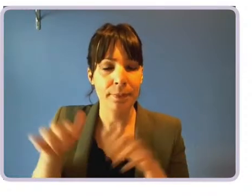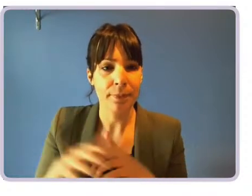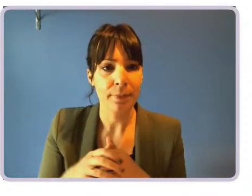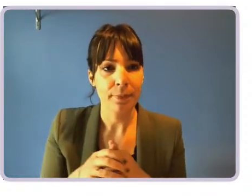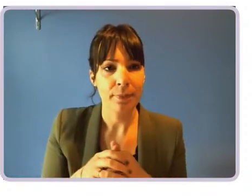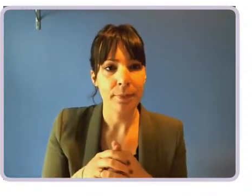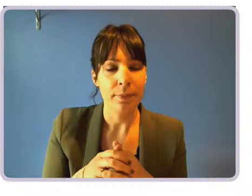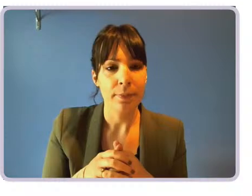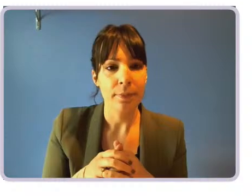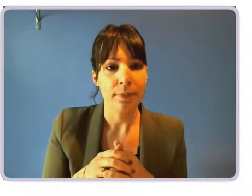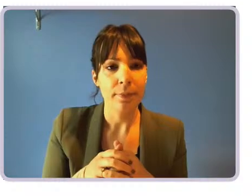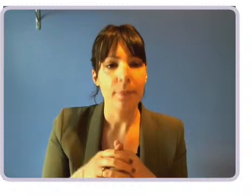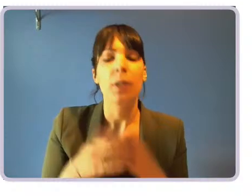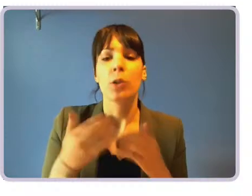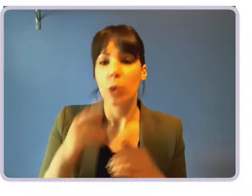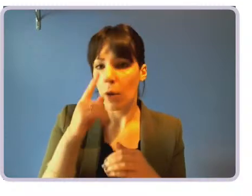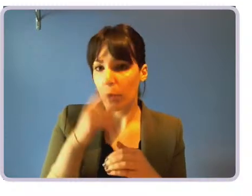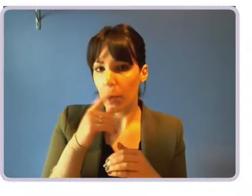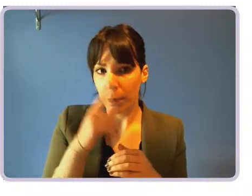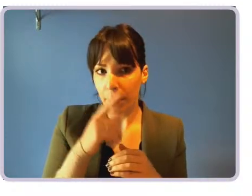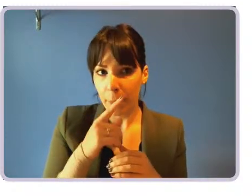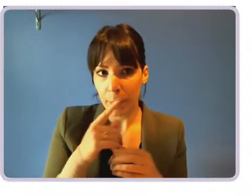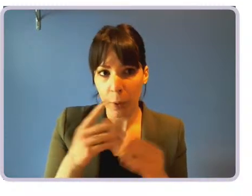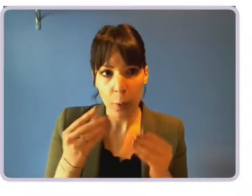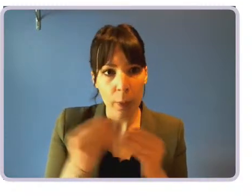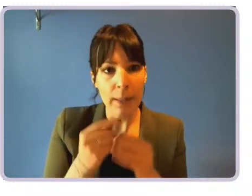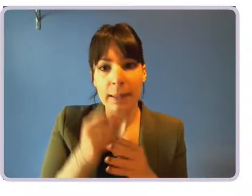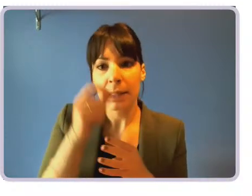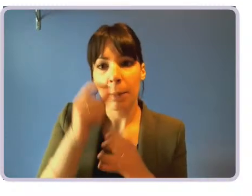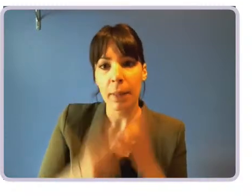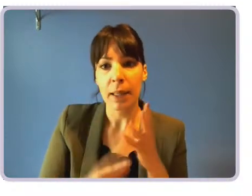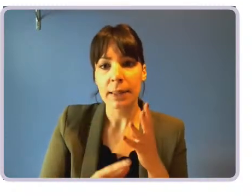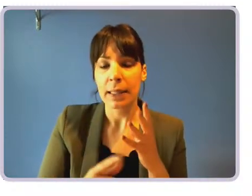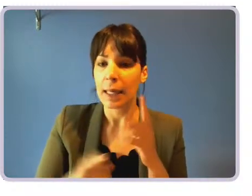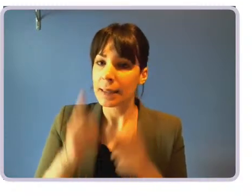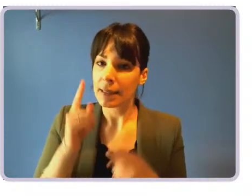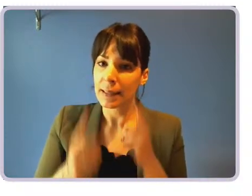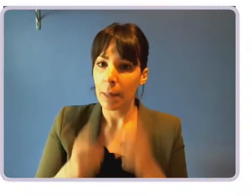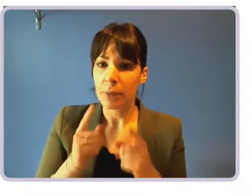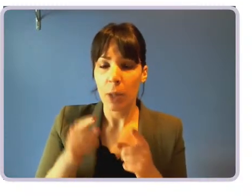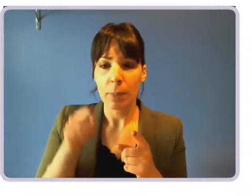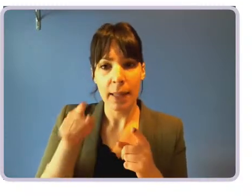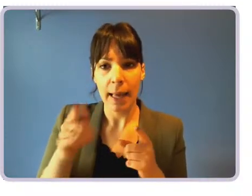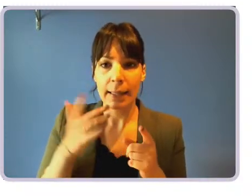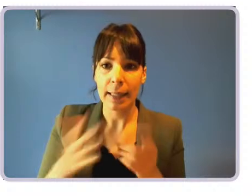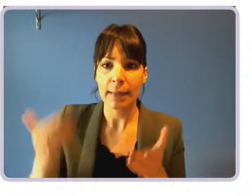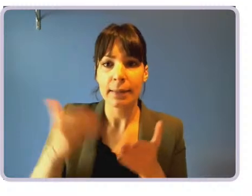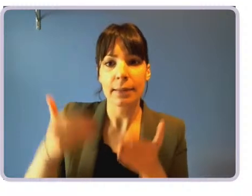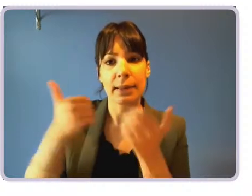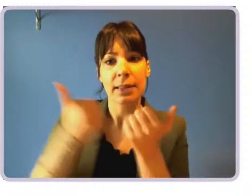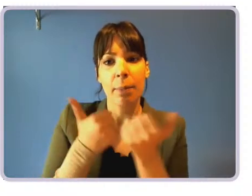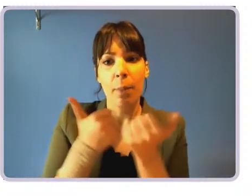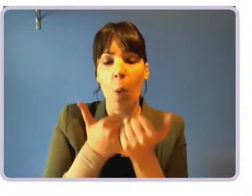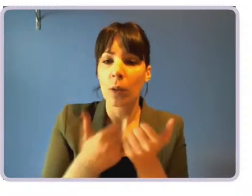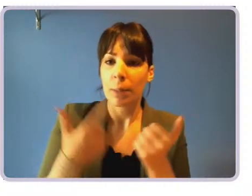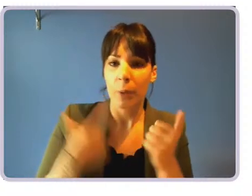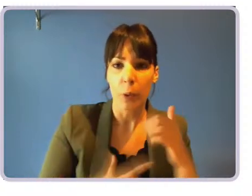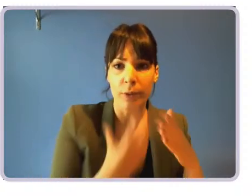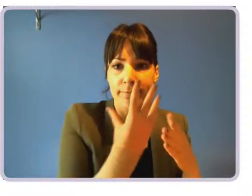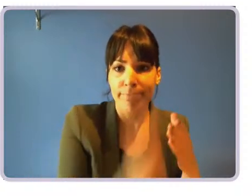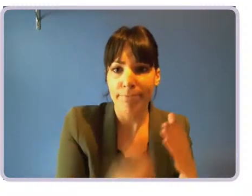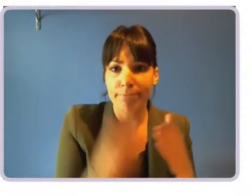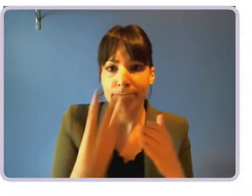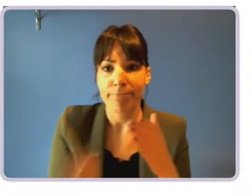people with disability, there may be some significant gaps that may require support. Ultimately, the goal of using